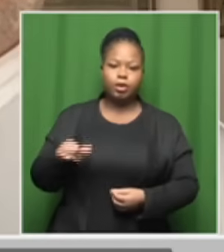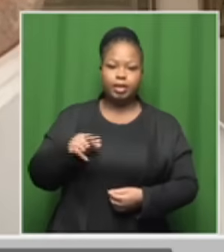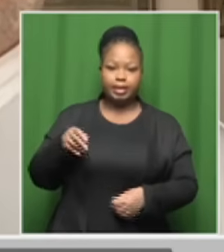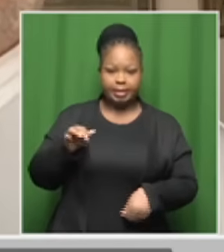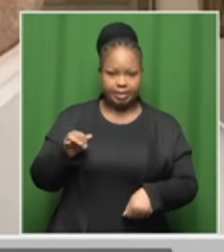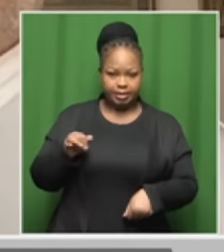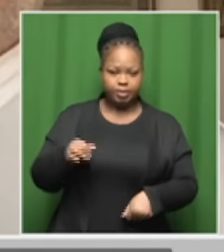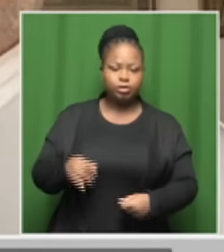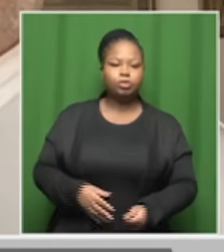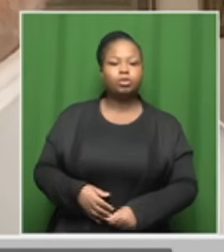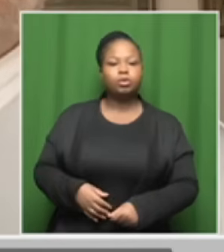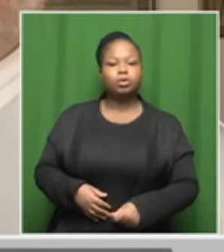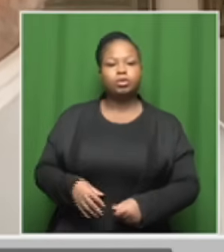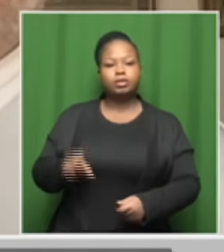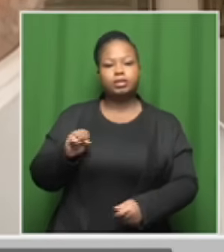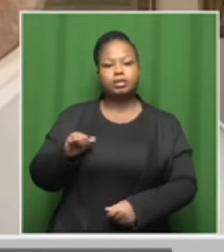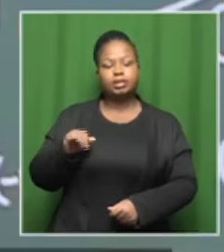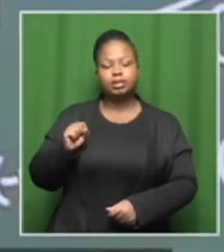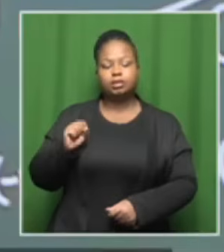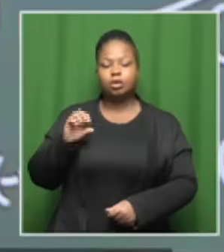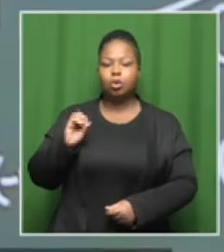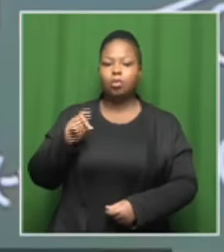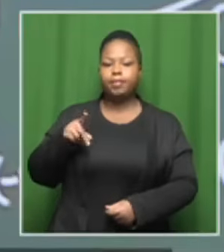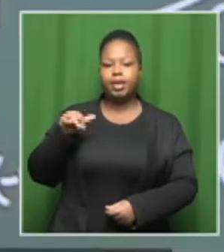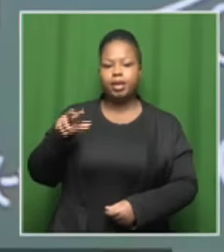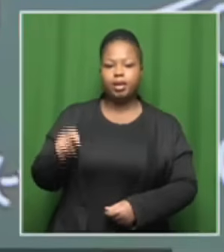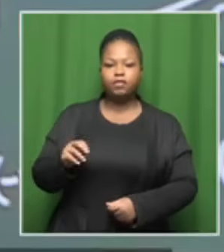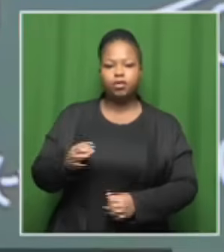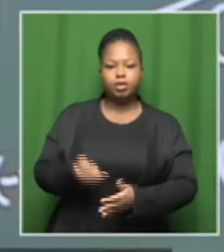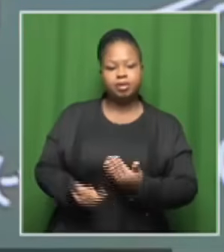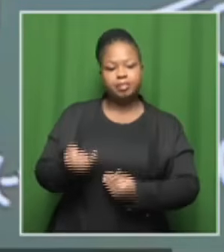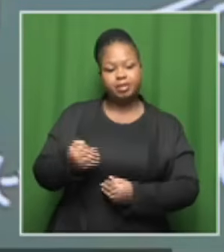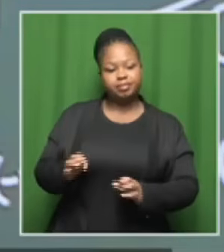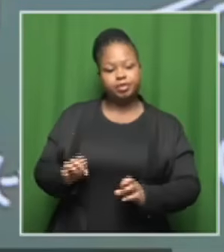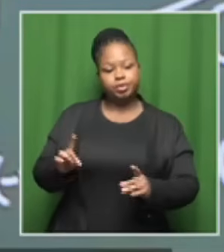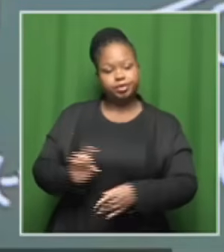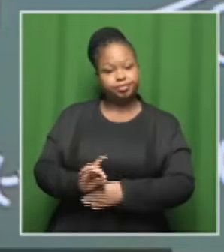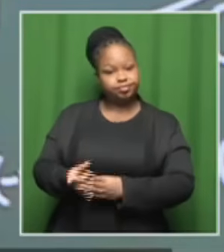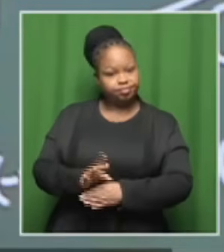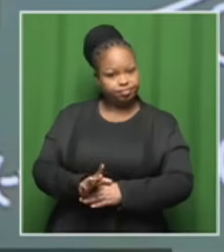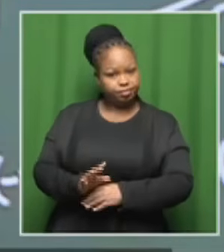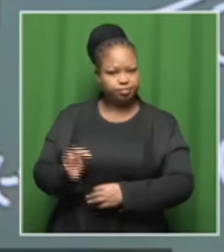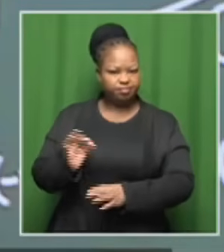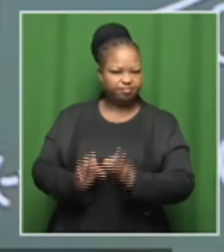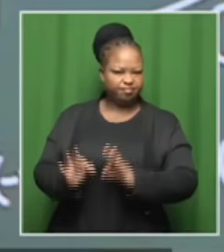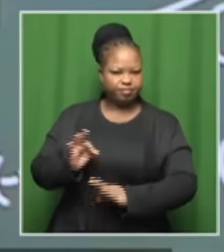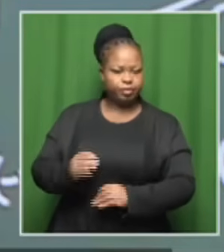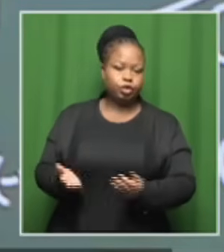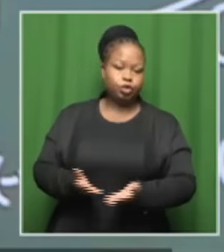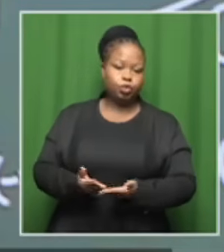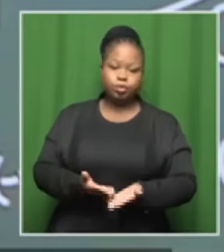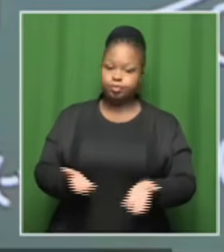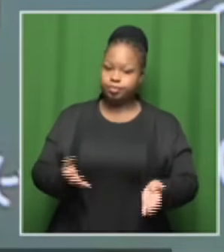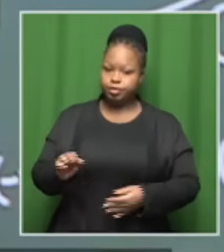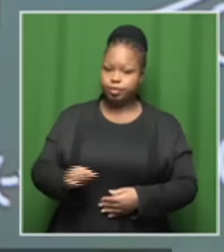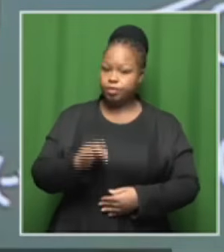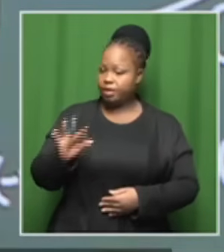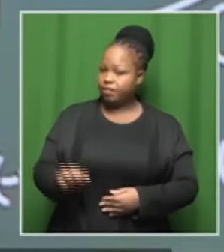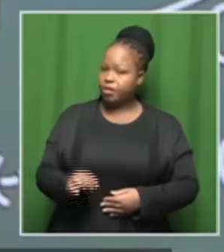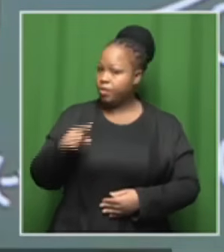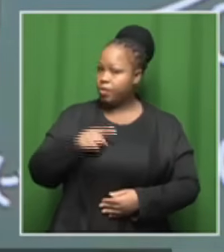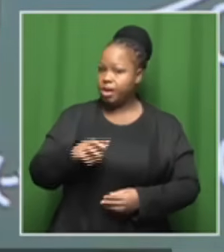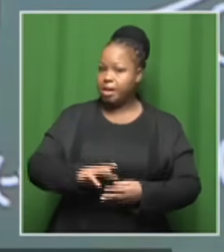Gallie, Sisopen Managing Director and Independent Education Consultant, speaking to us about schools across South Africa not